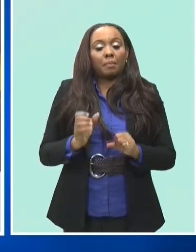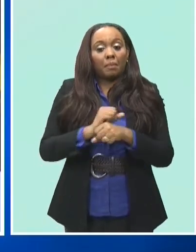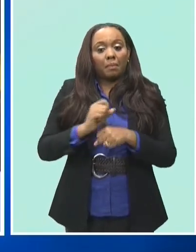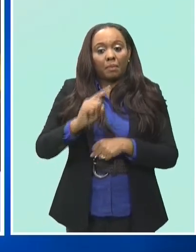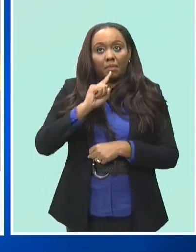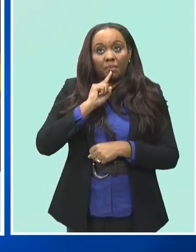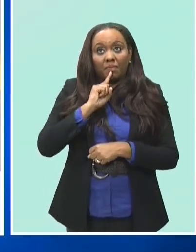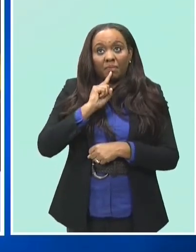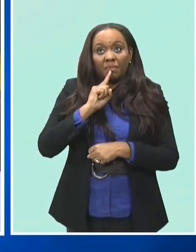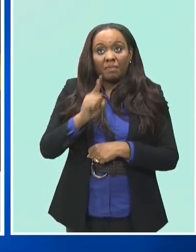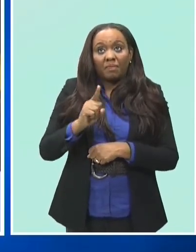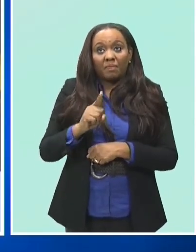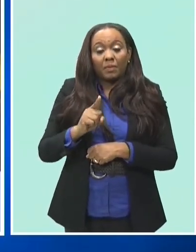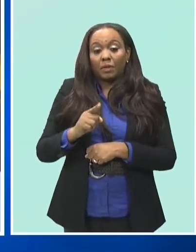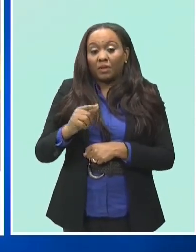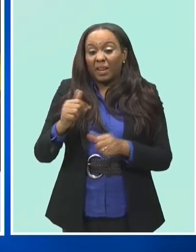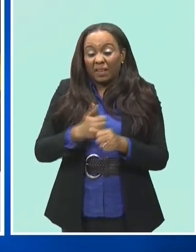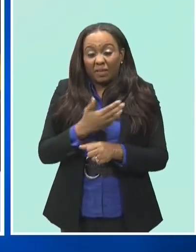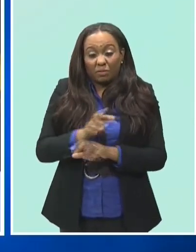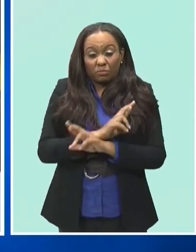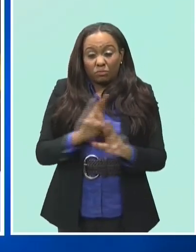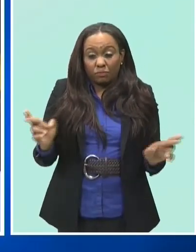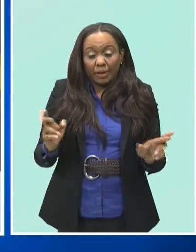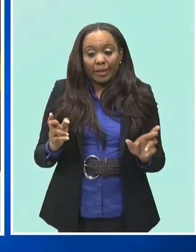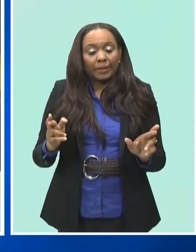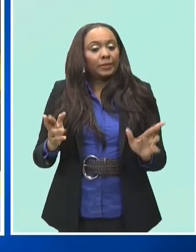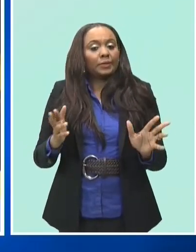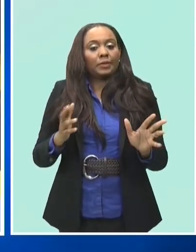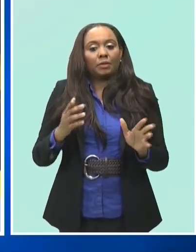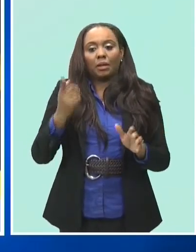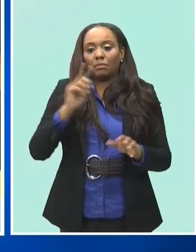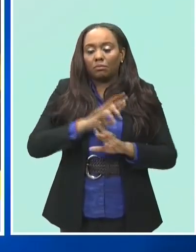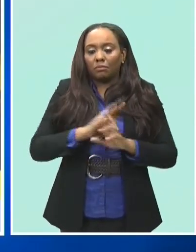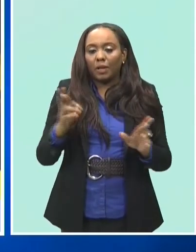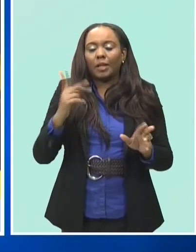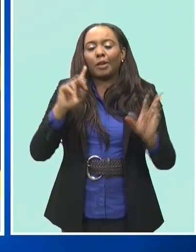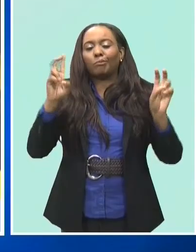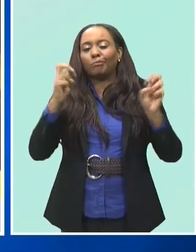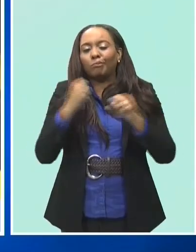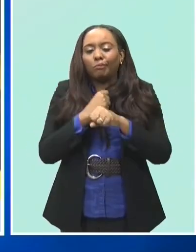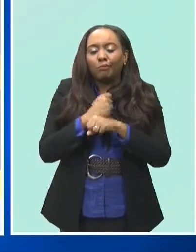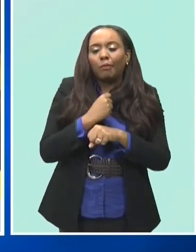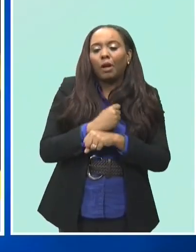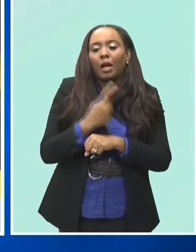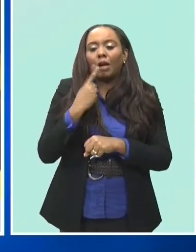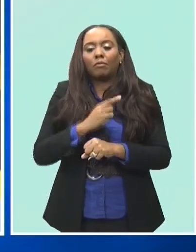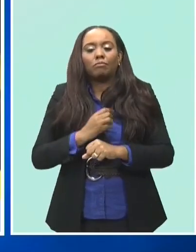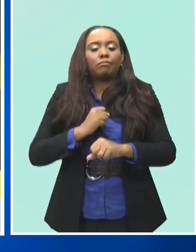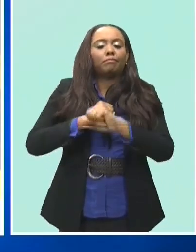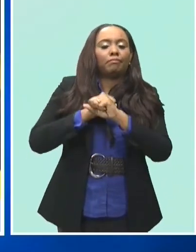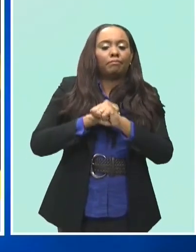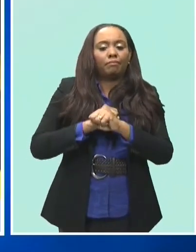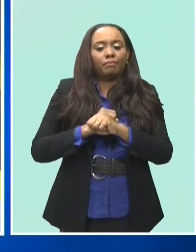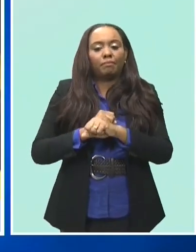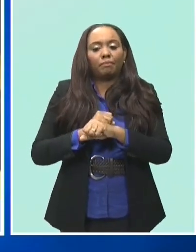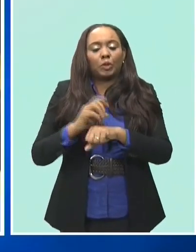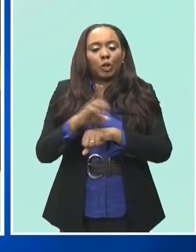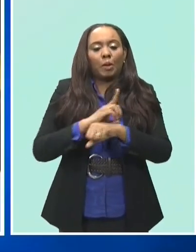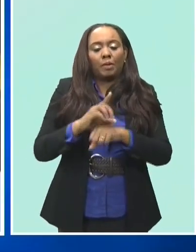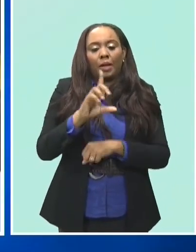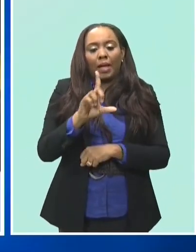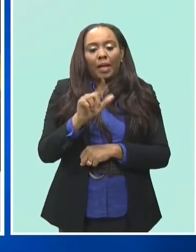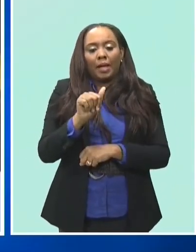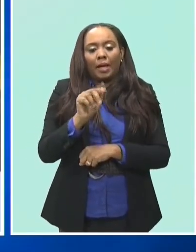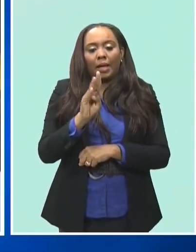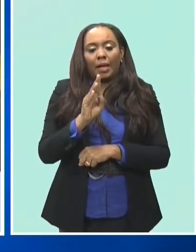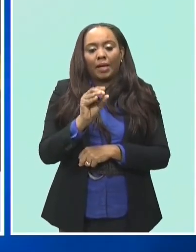Put on your breastplate and get ready to fight battle to defend the Dominica Labour Party